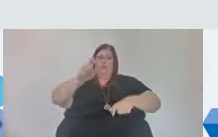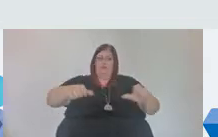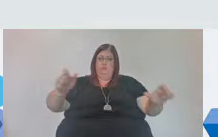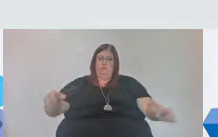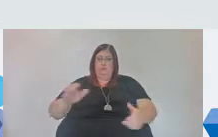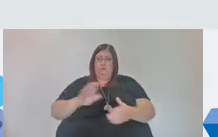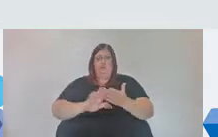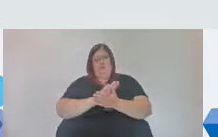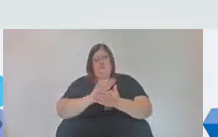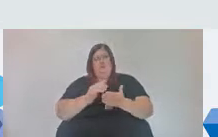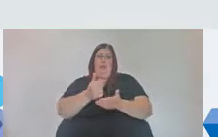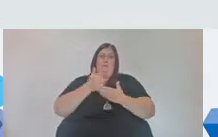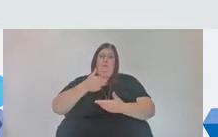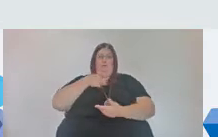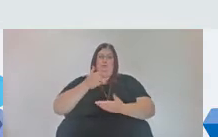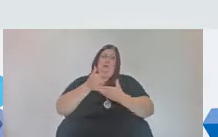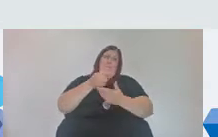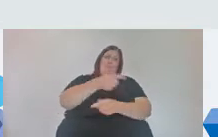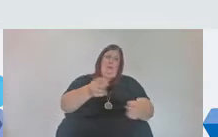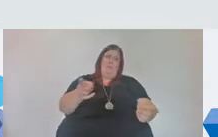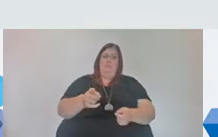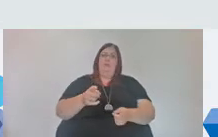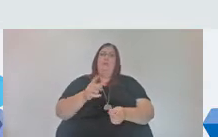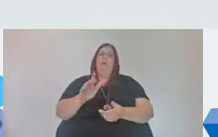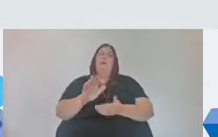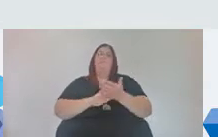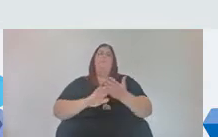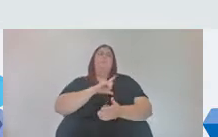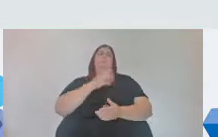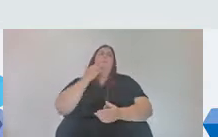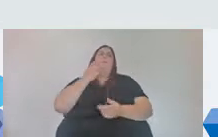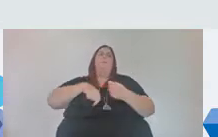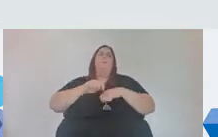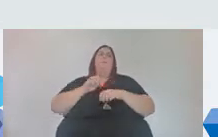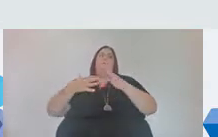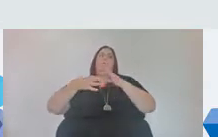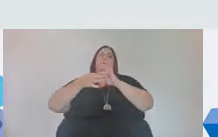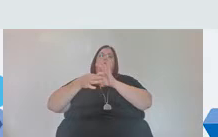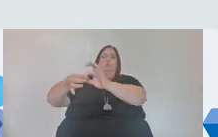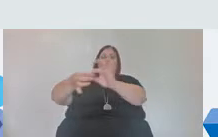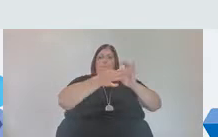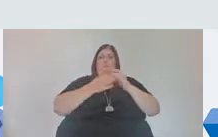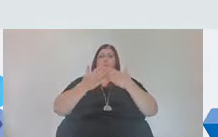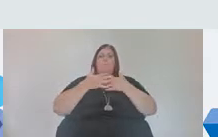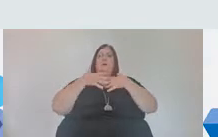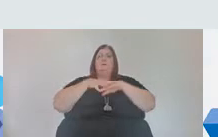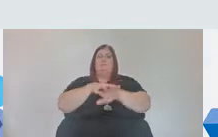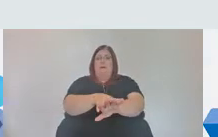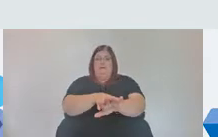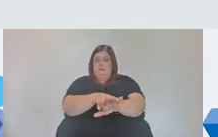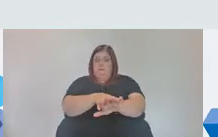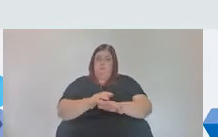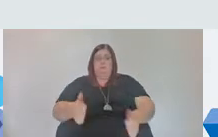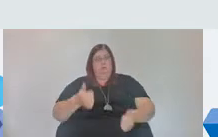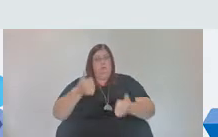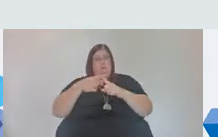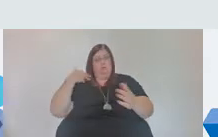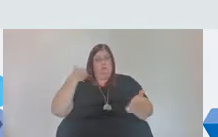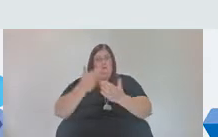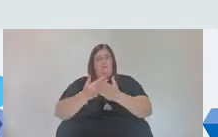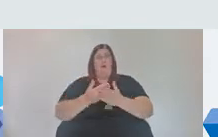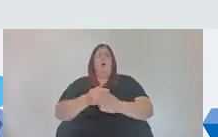system to deliver care in a more joined up, integrated way. Looking forward, there's still plenty to do, and there